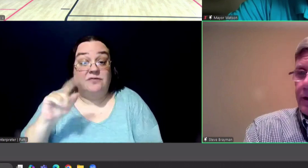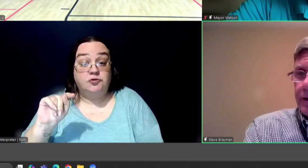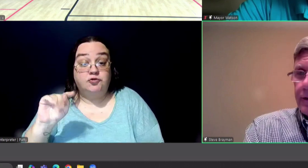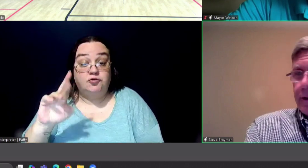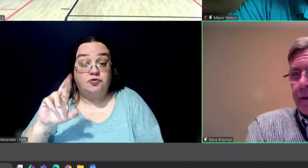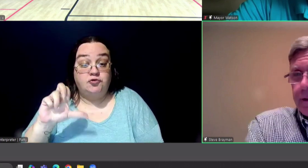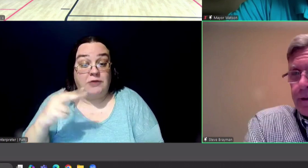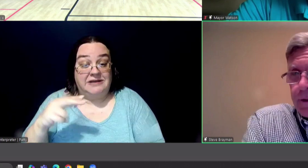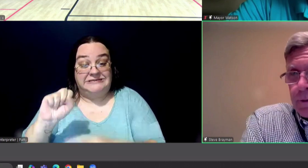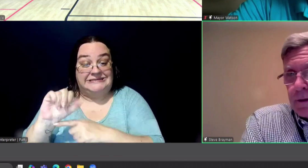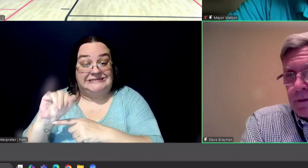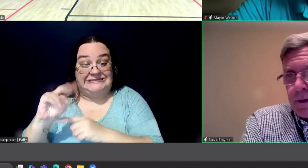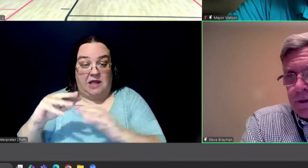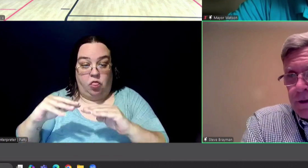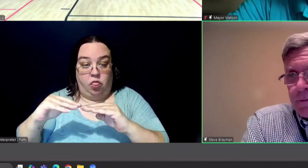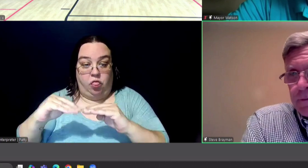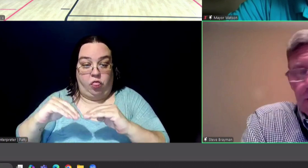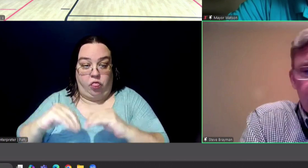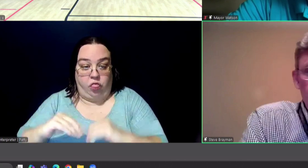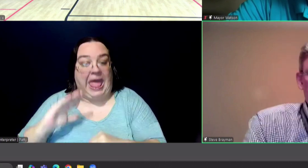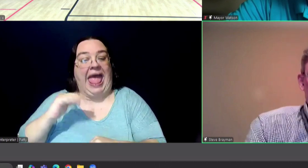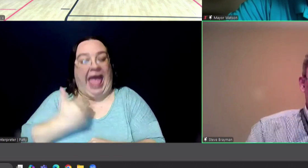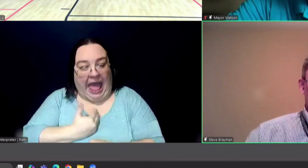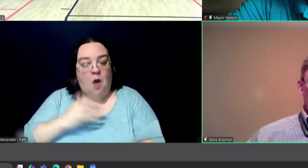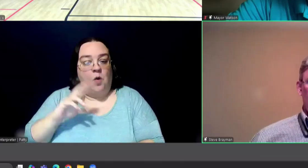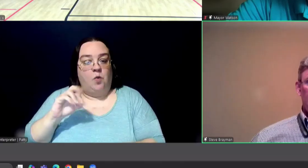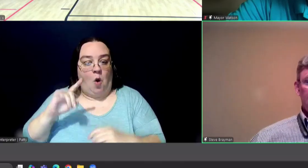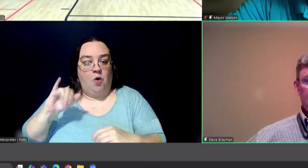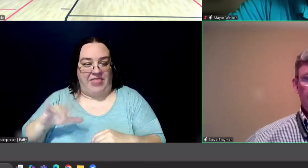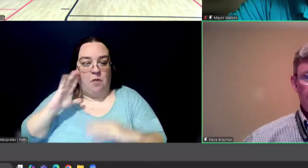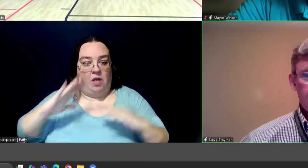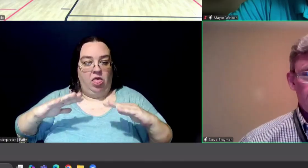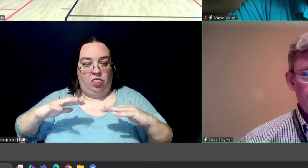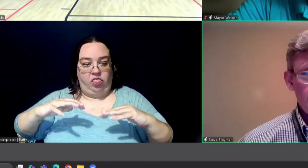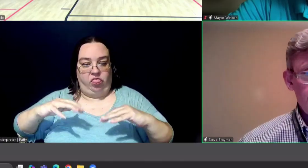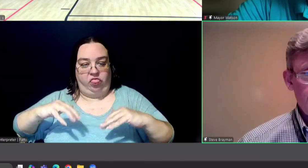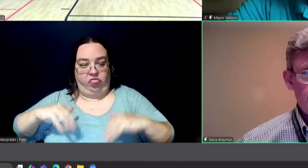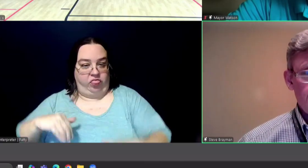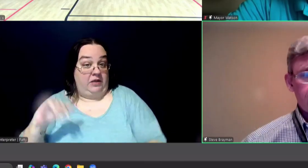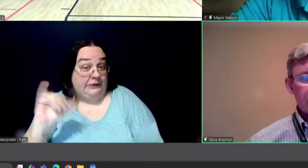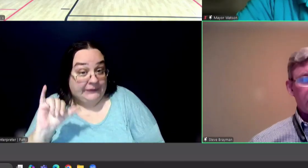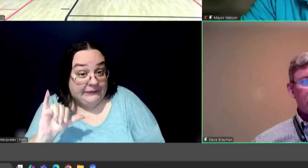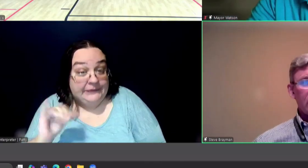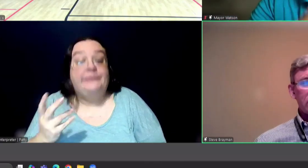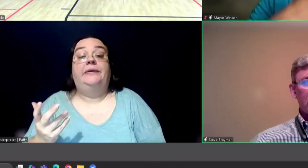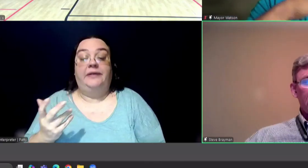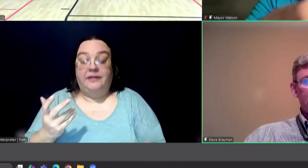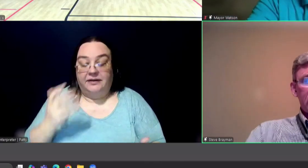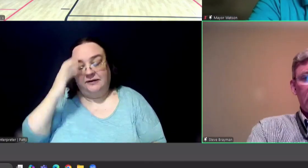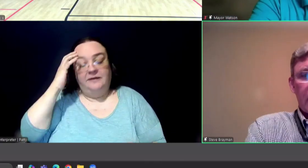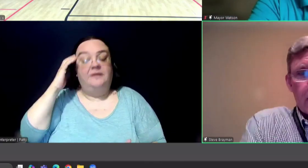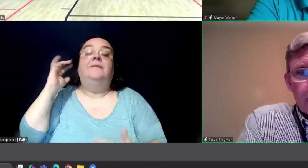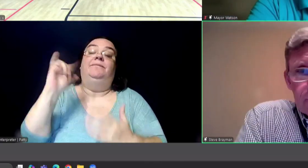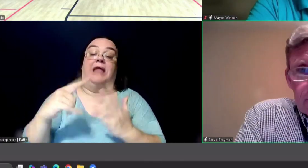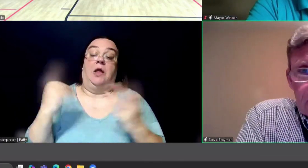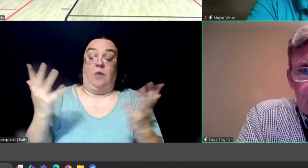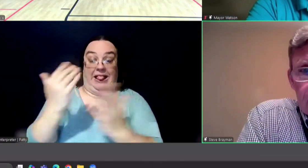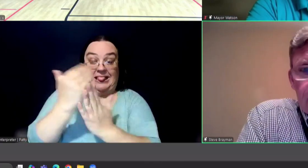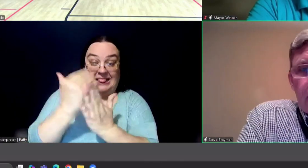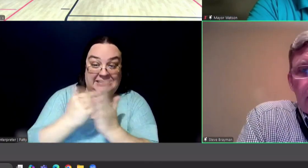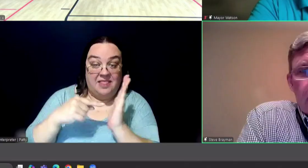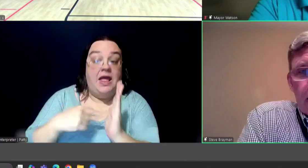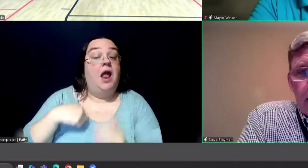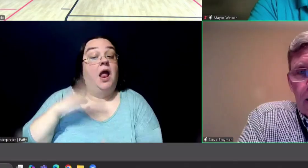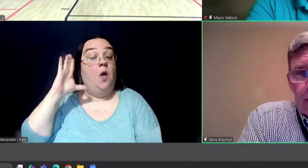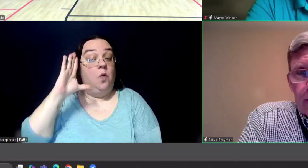road that sinks with the trench. So those are the listed items in there. I will just say